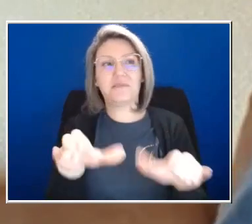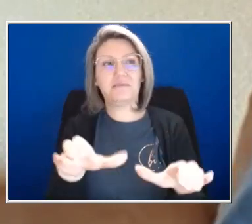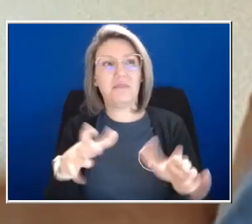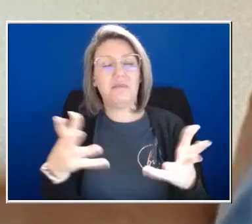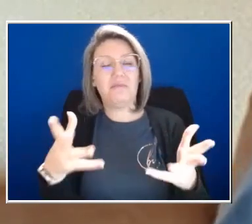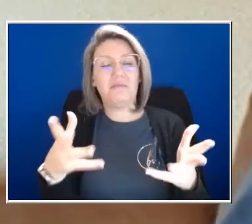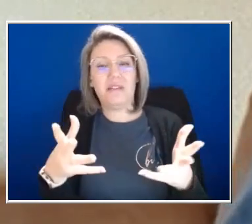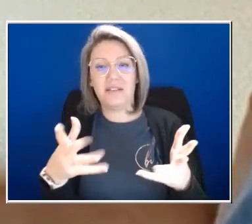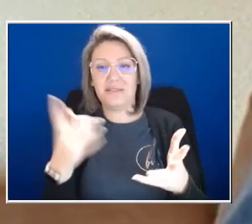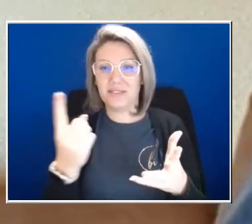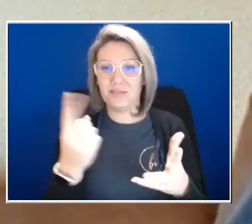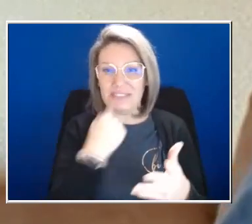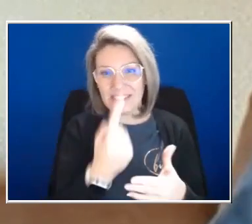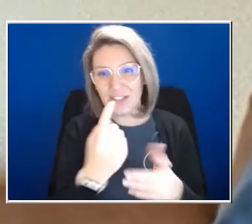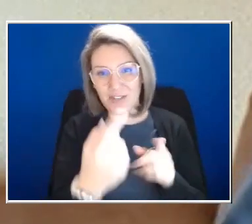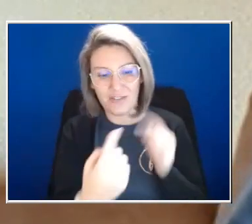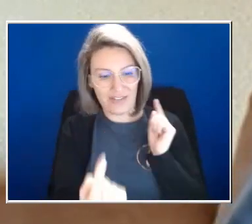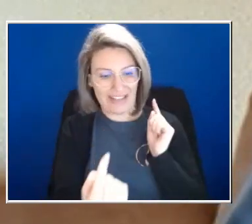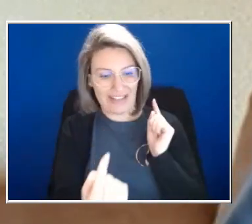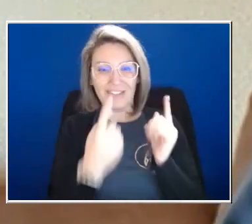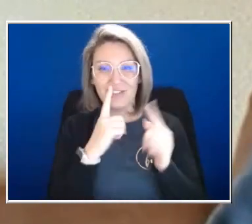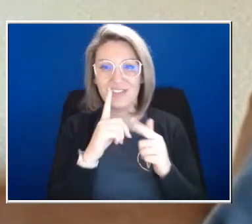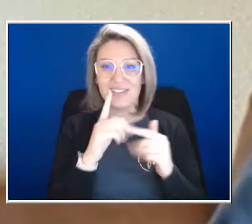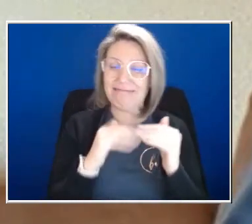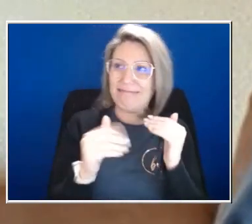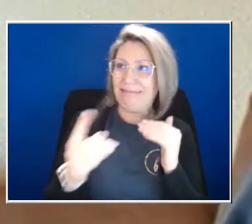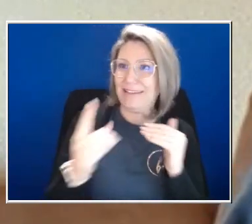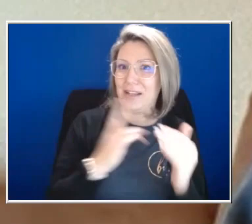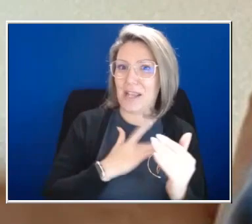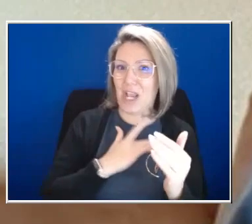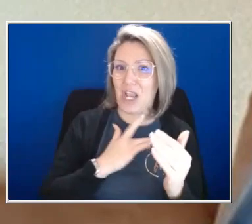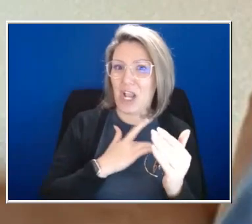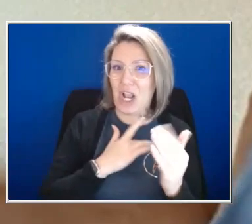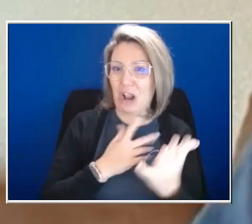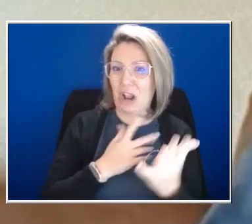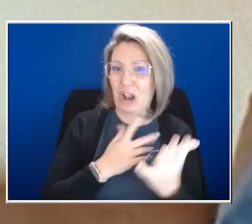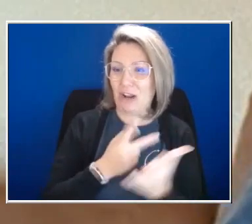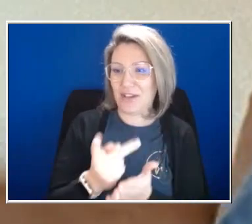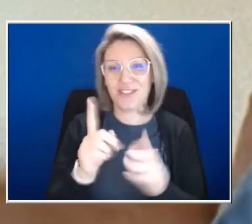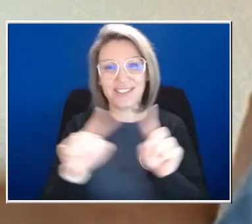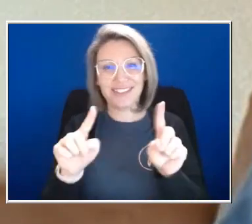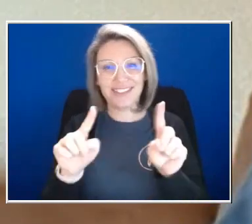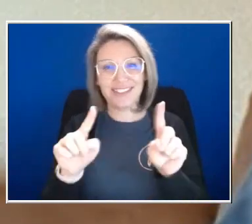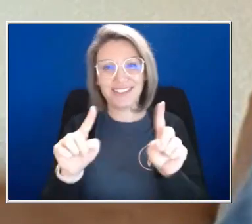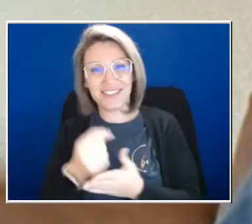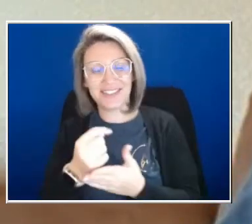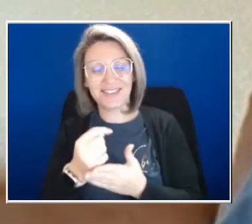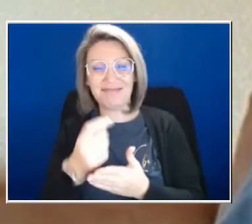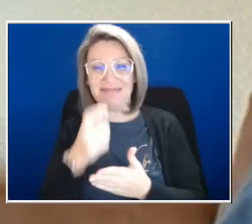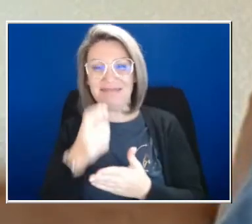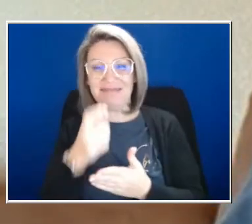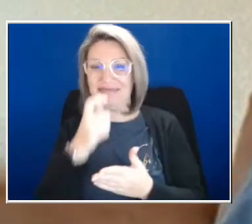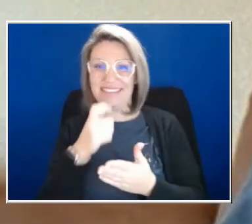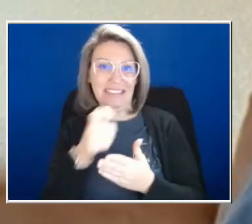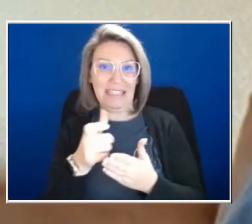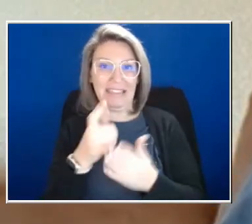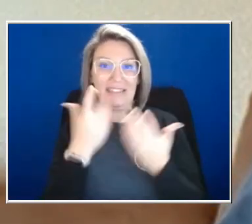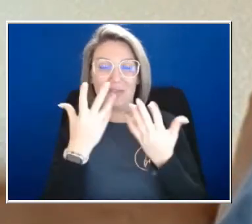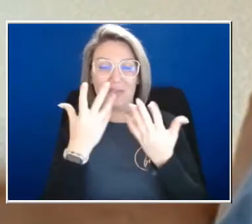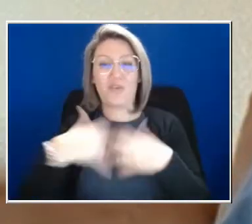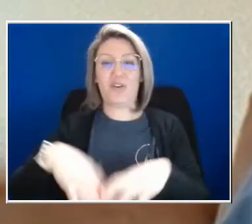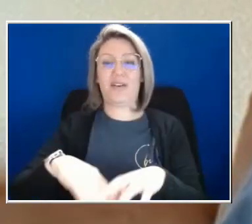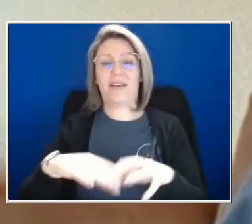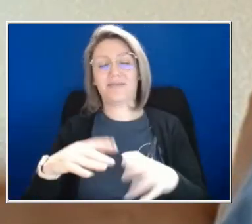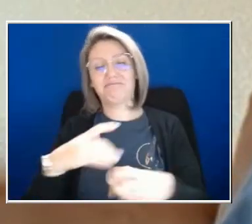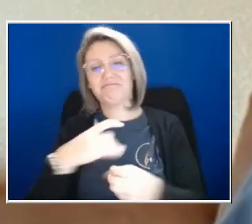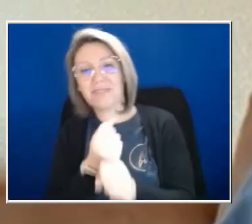allergies when you have a debilitating heart condition, because there's 2 very different treatments there, and that doesn't pan out. It just makes you,